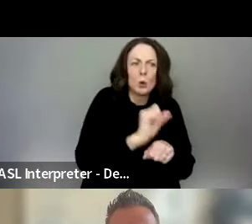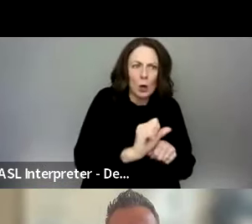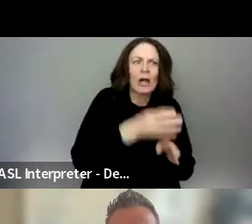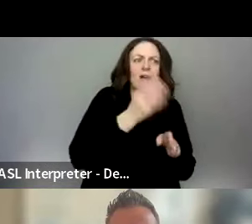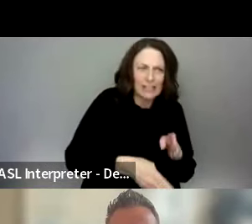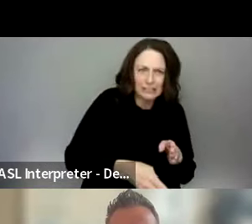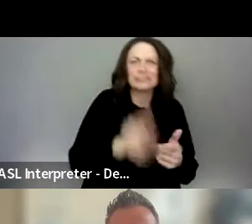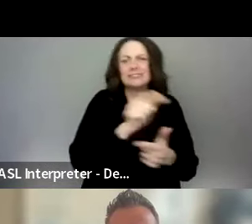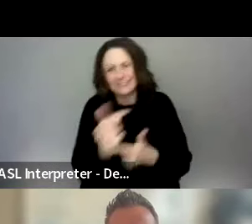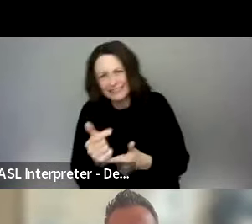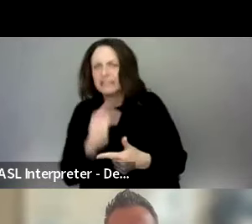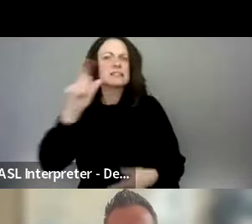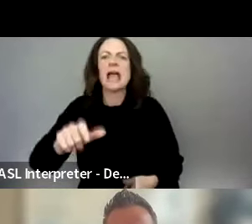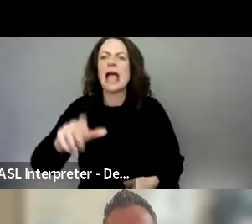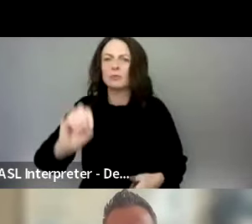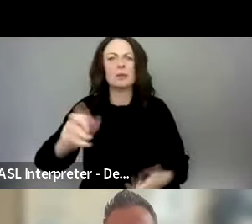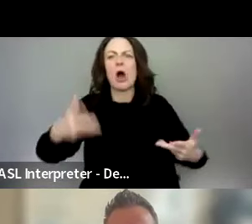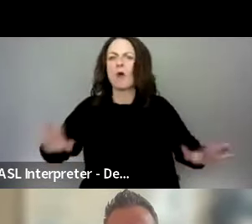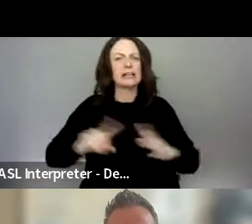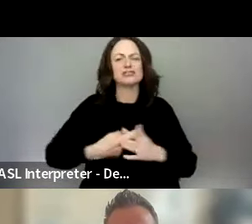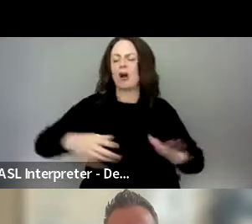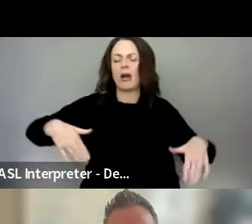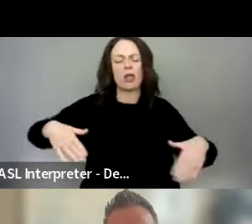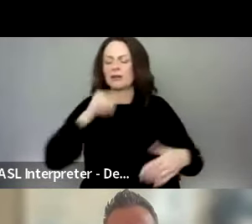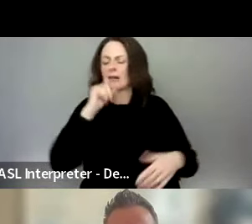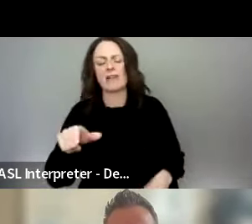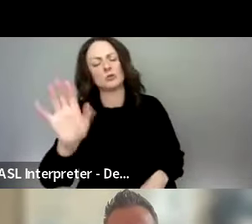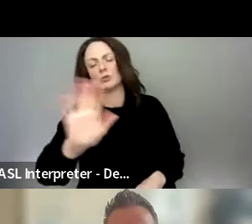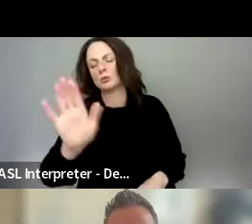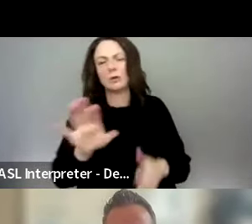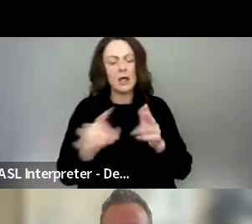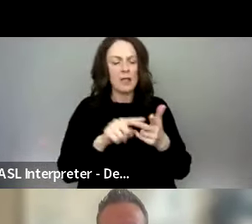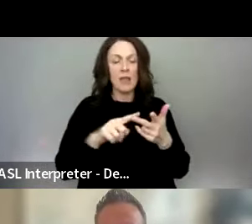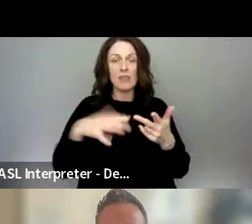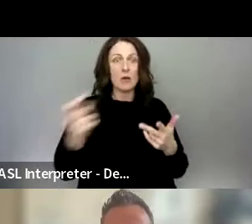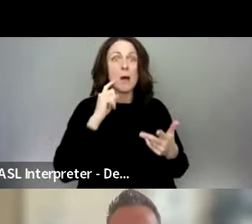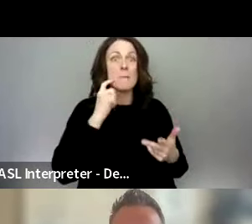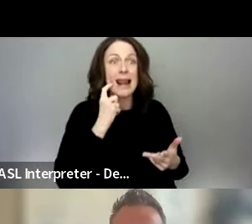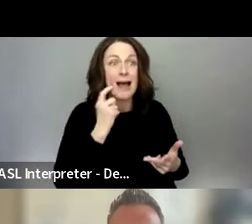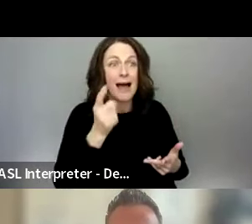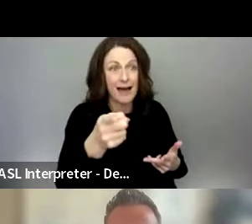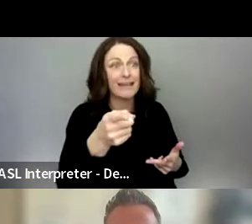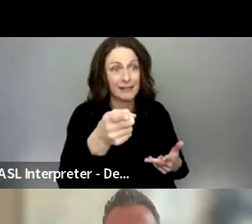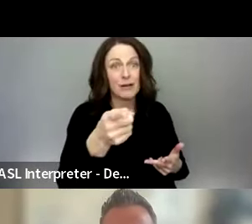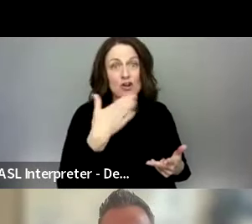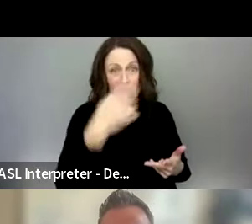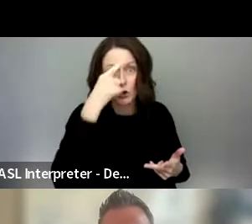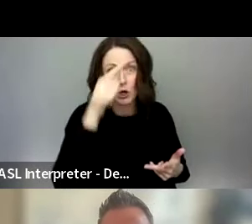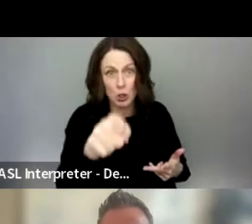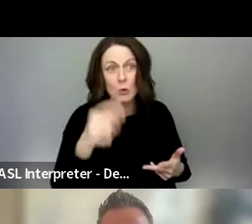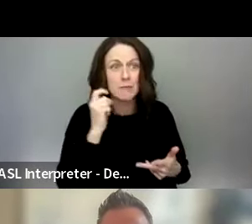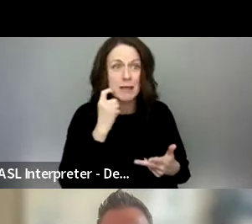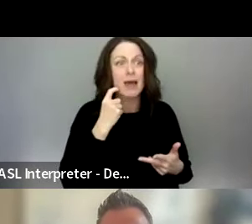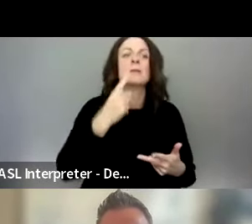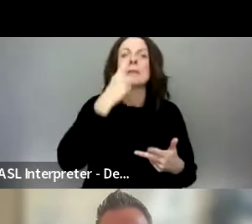with that, and it doesn't have to be the one that we already started. The other one that I think Milad would really benefit from